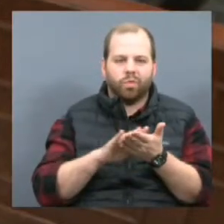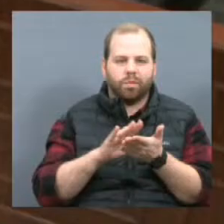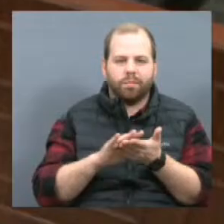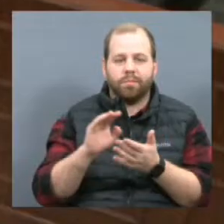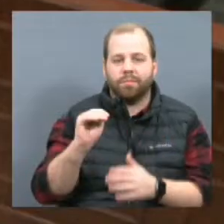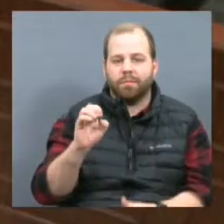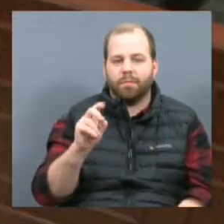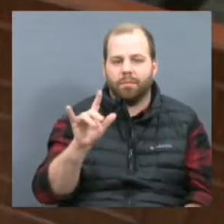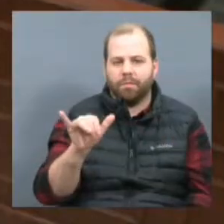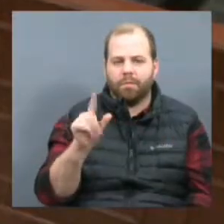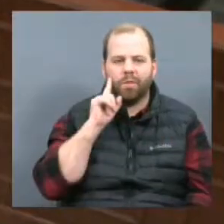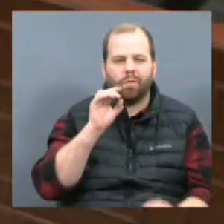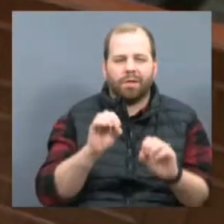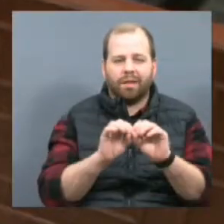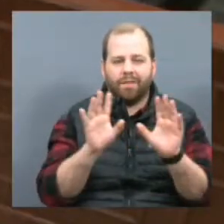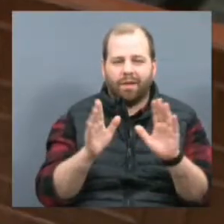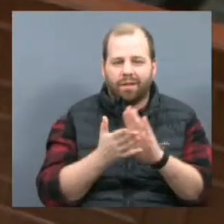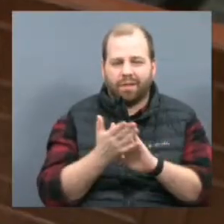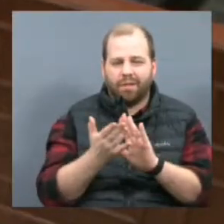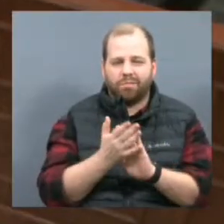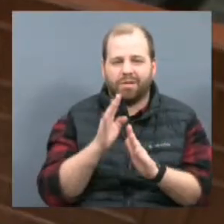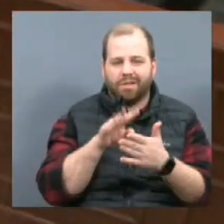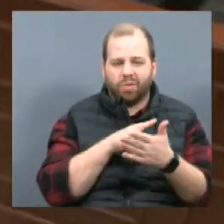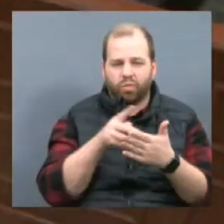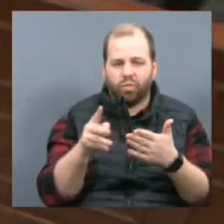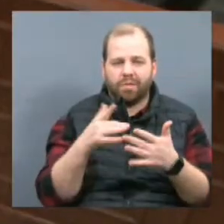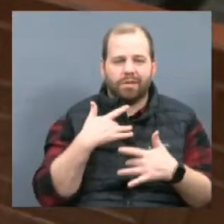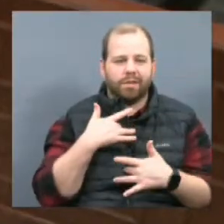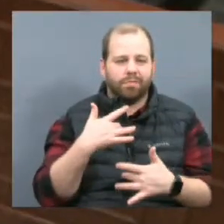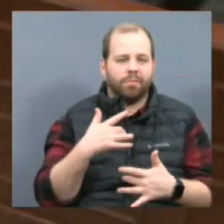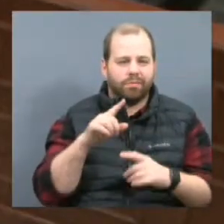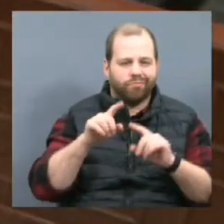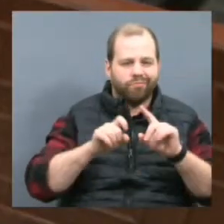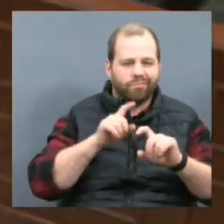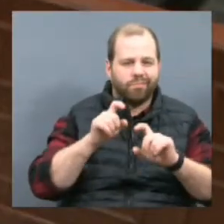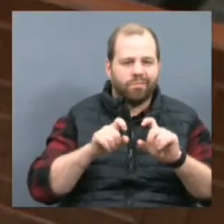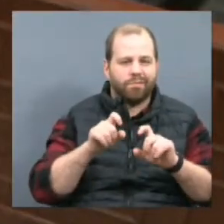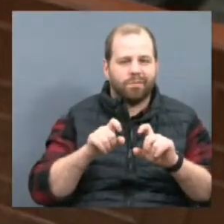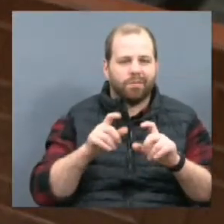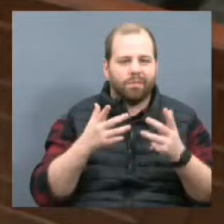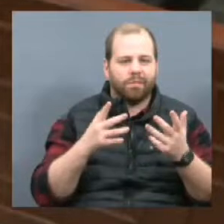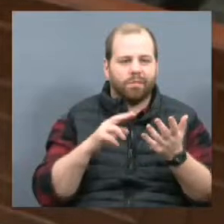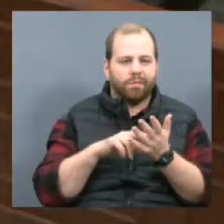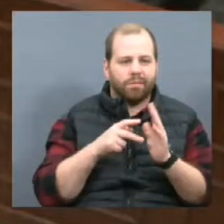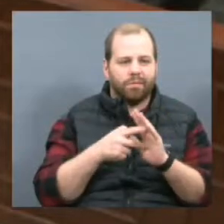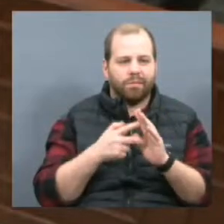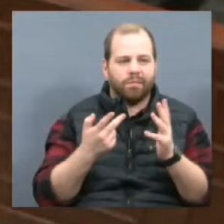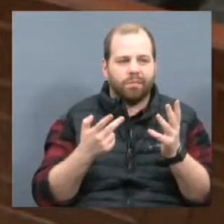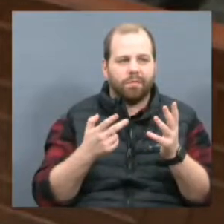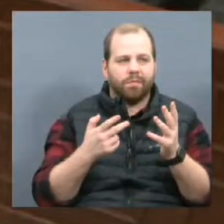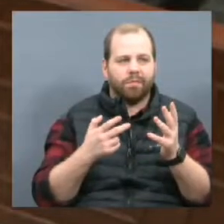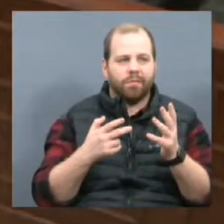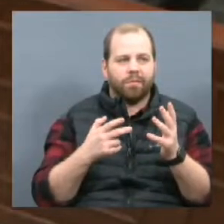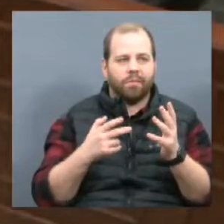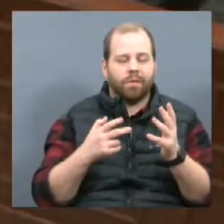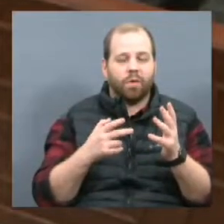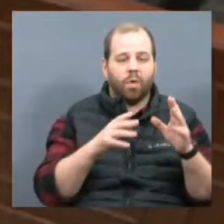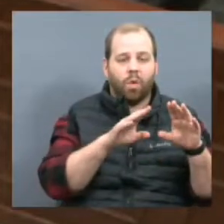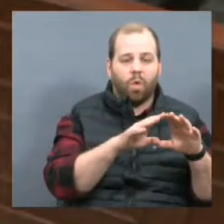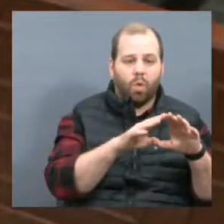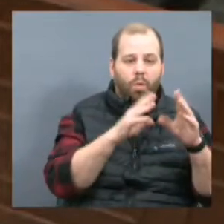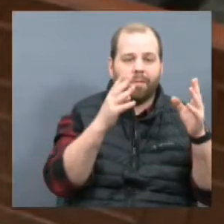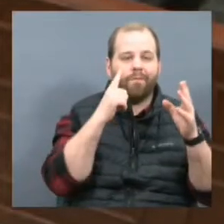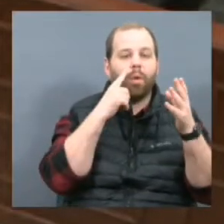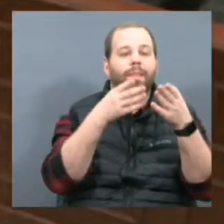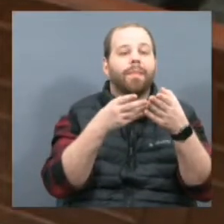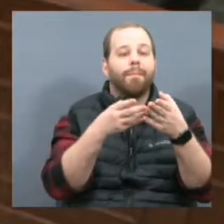So to clarify hours of operation, typically when we ask about hours of operation, we're talking about hours that an establishment is open to the